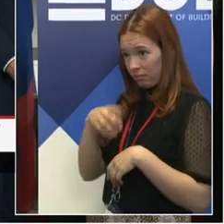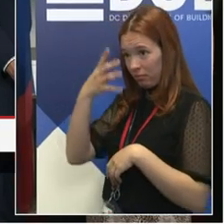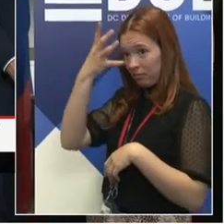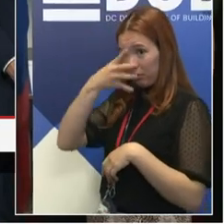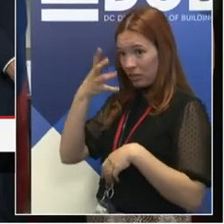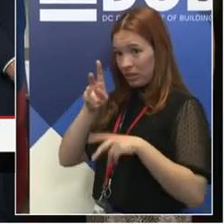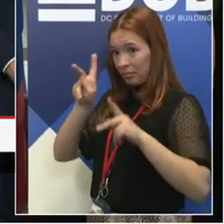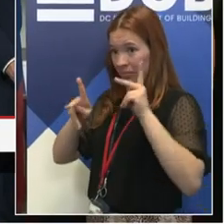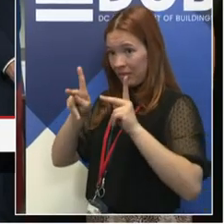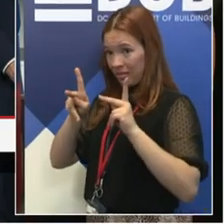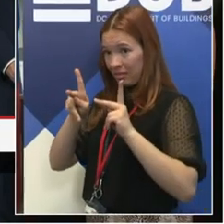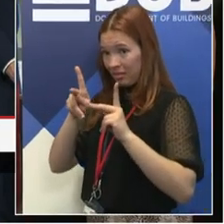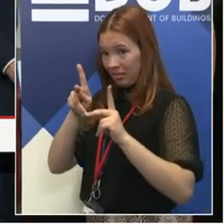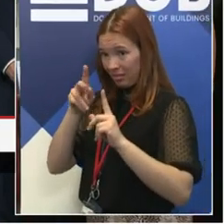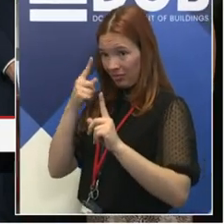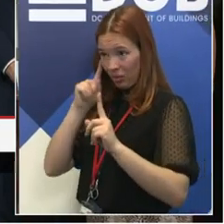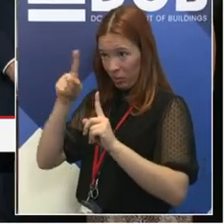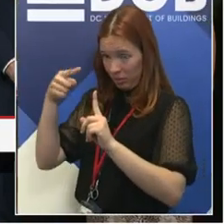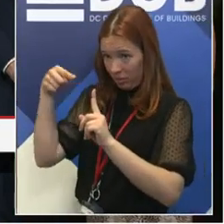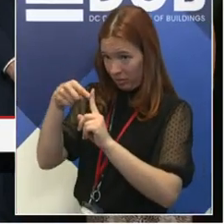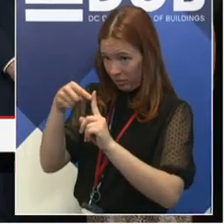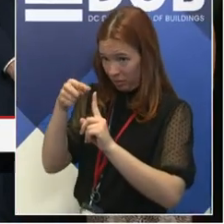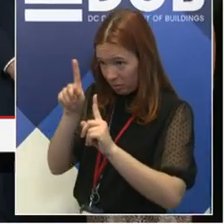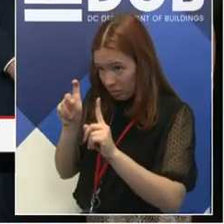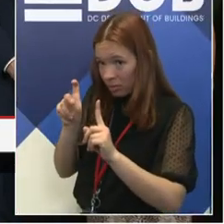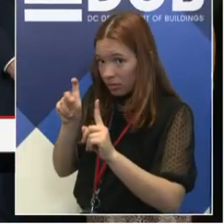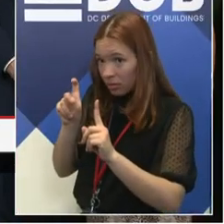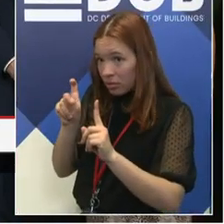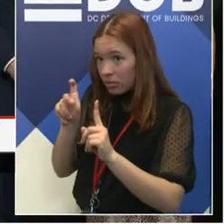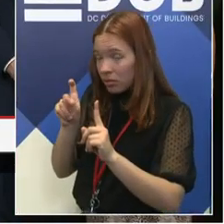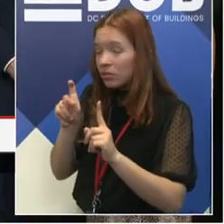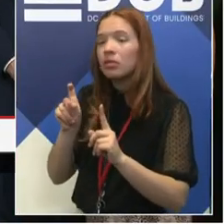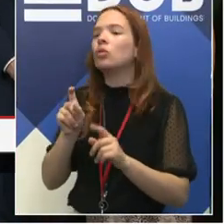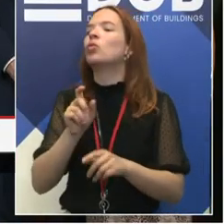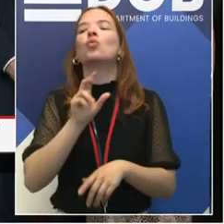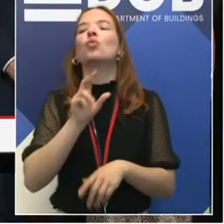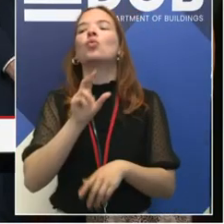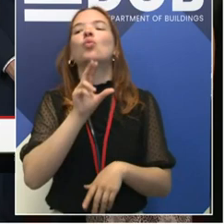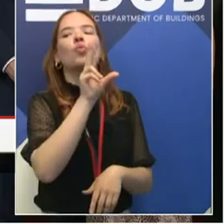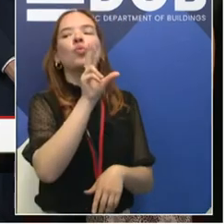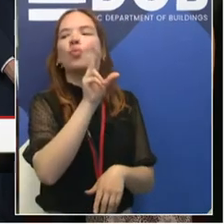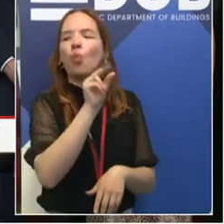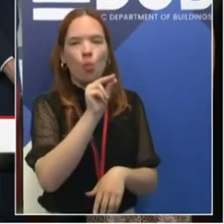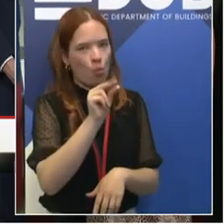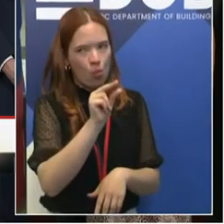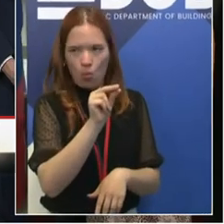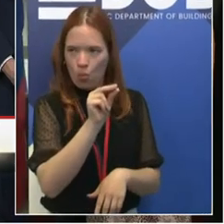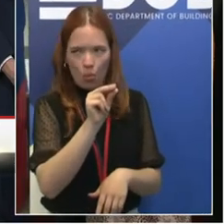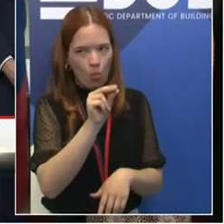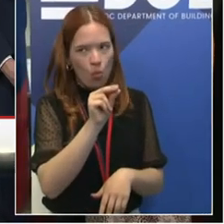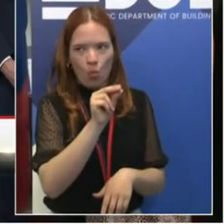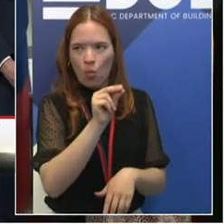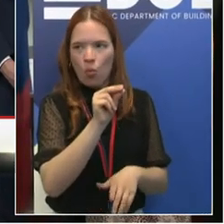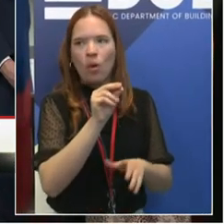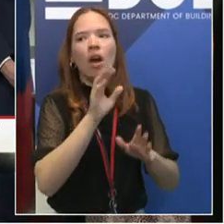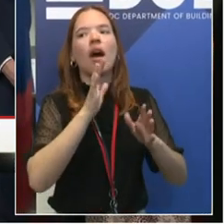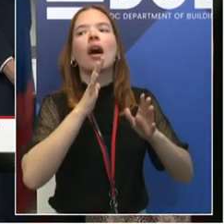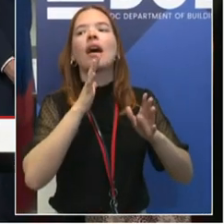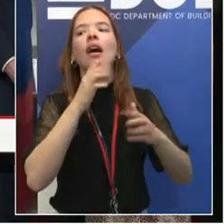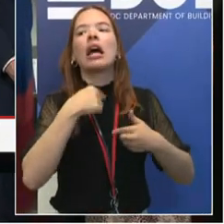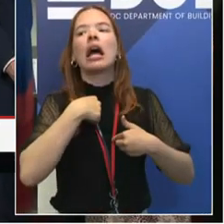in homelessness? As I said, I don't want to go too deep into it, but this is one observation that I have about the single